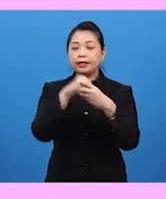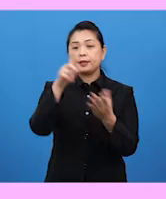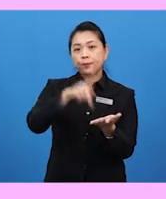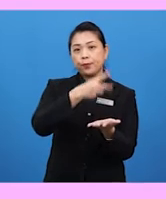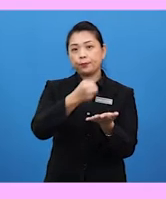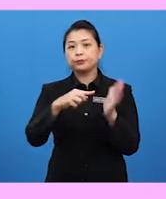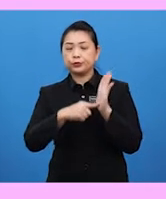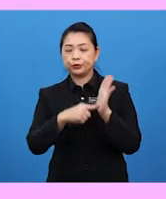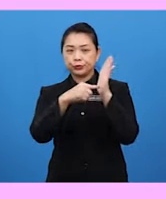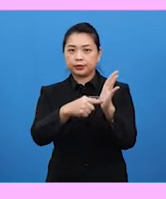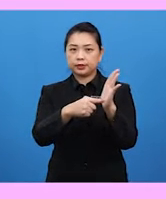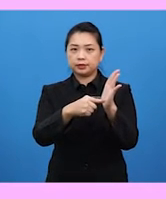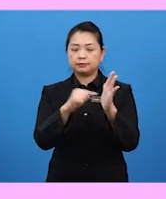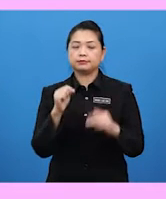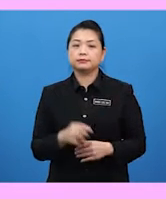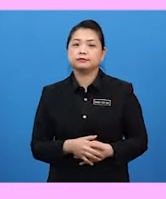poem shows this.